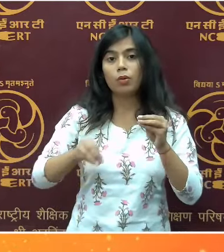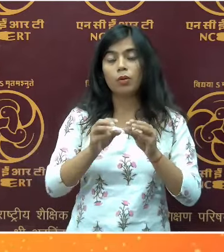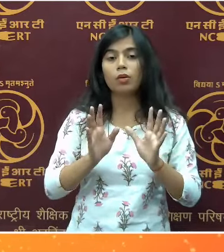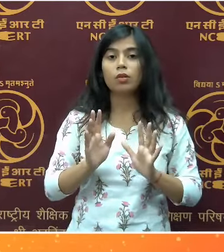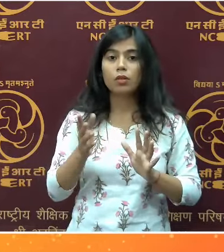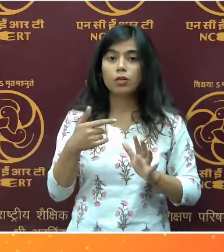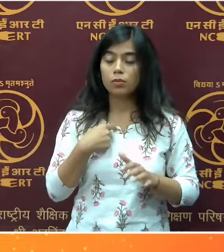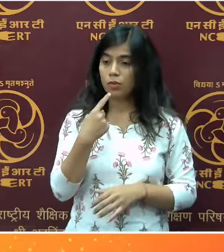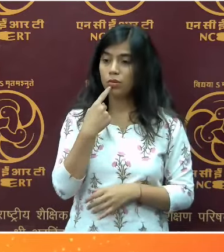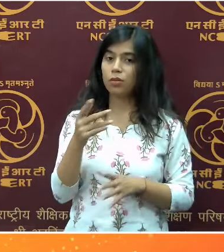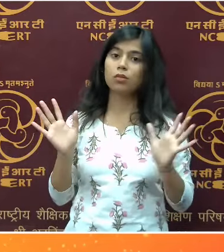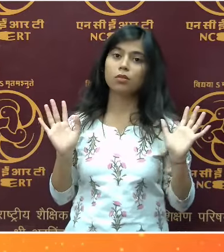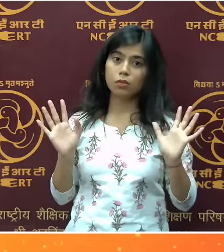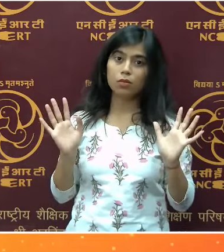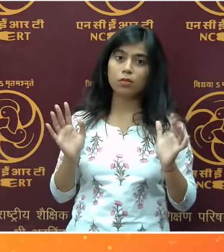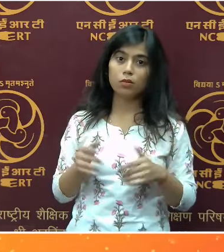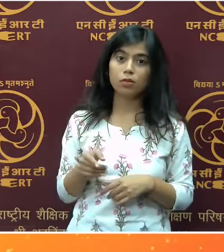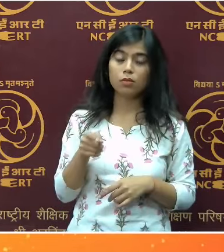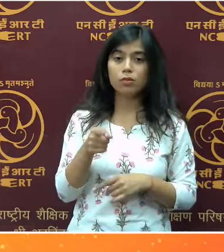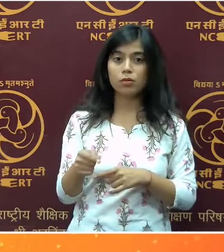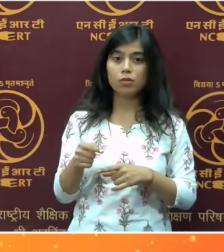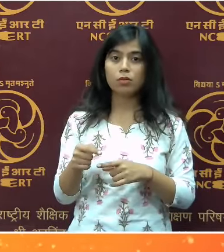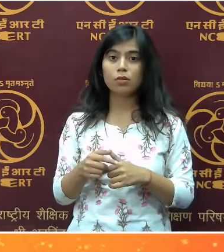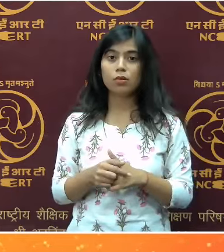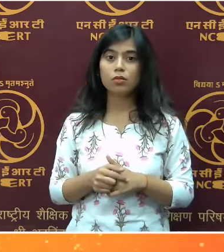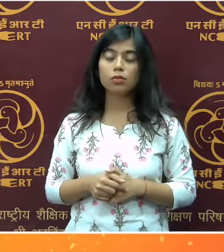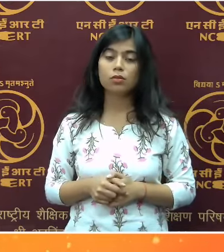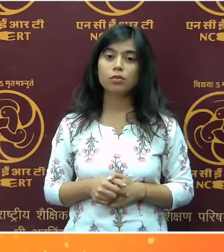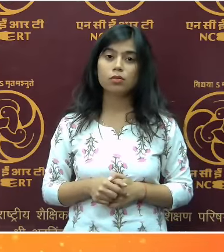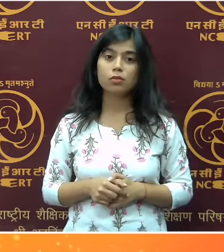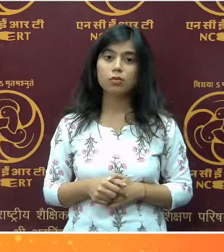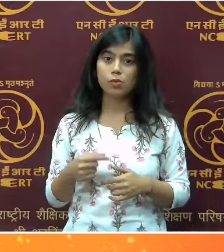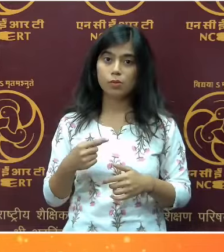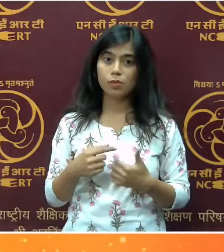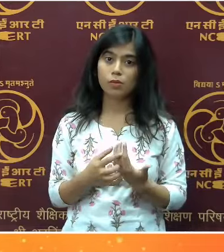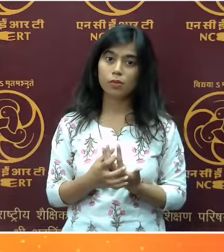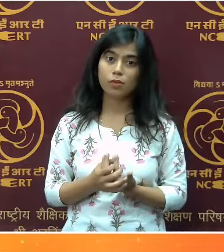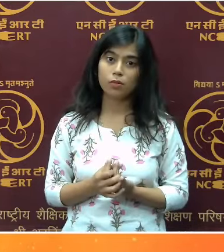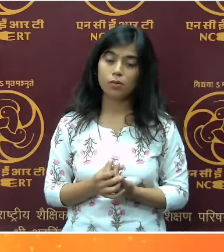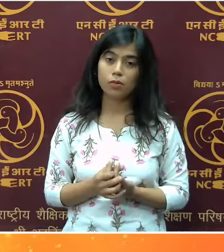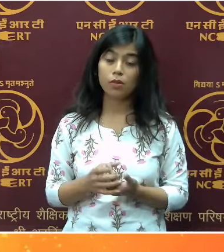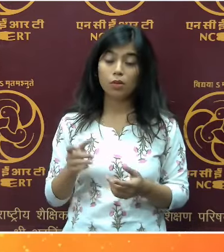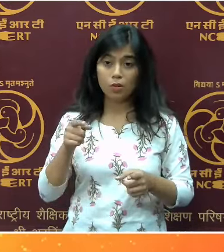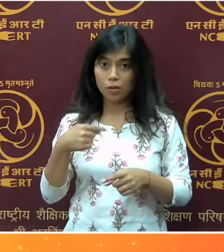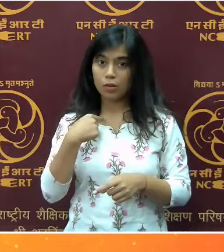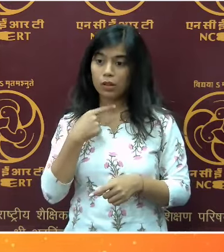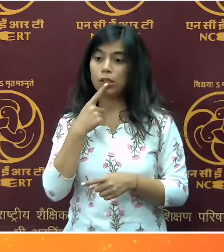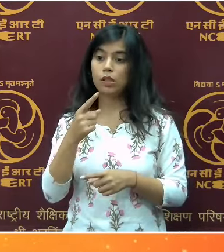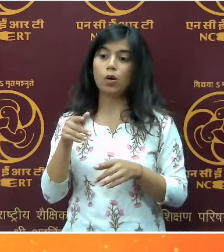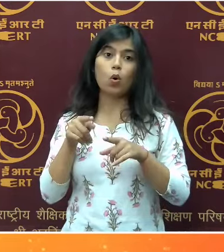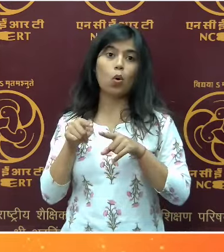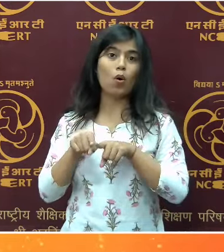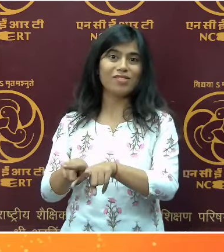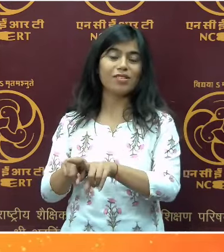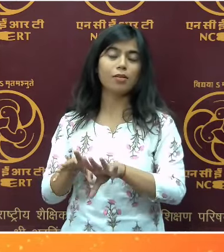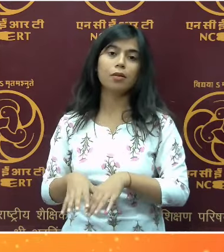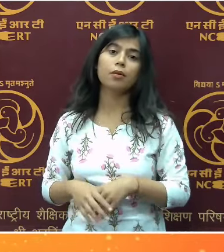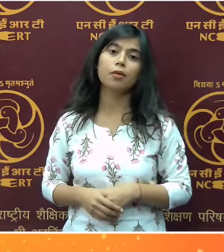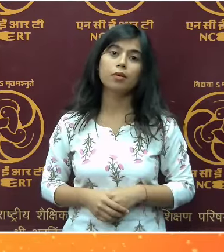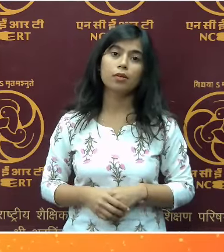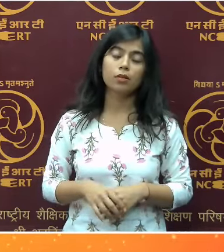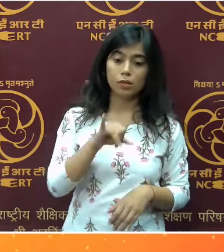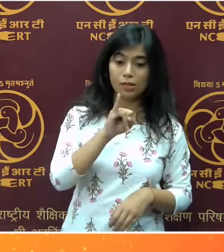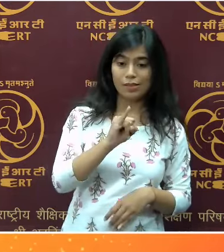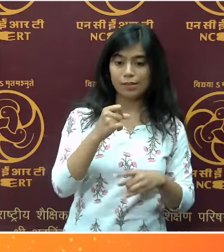general we can say that B is proportional to I. So V by I is a constant. Now look at this, 6